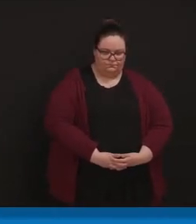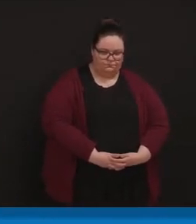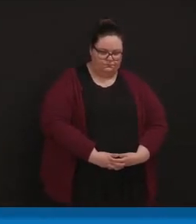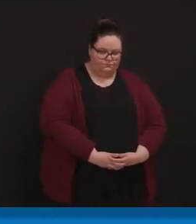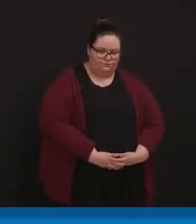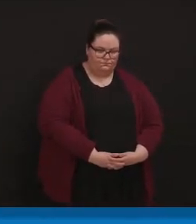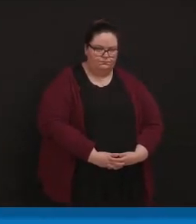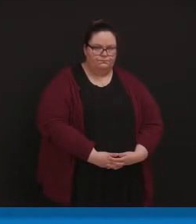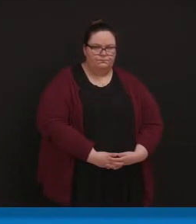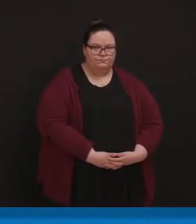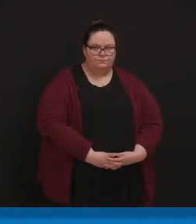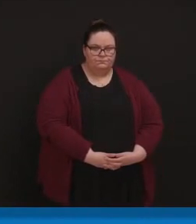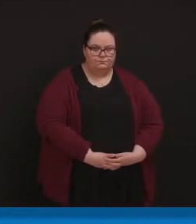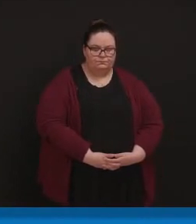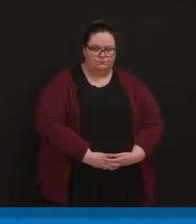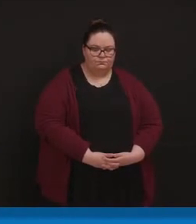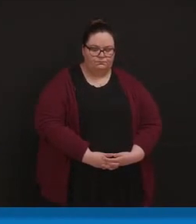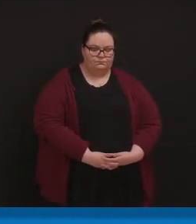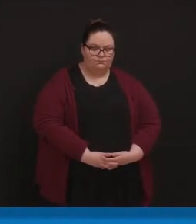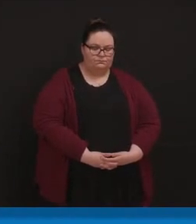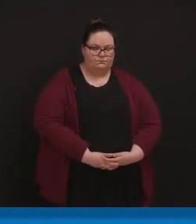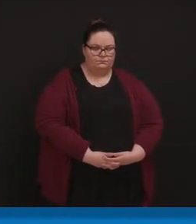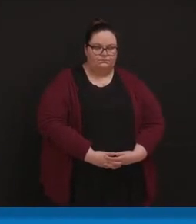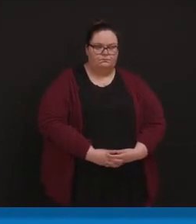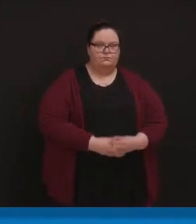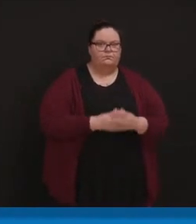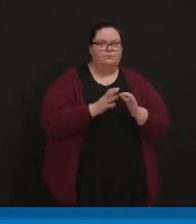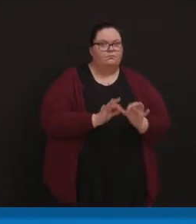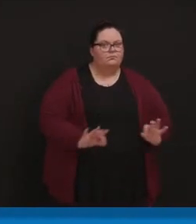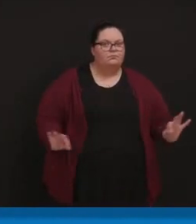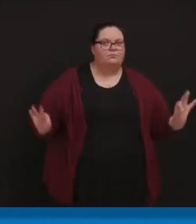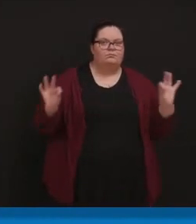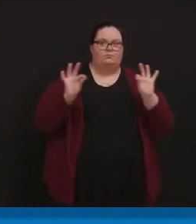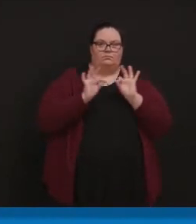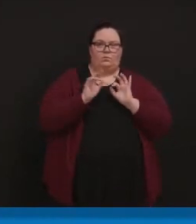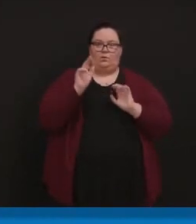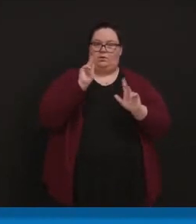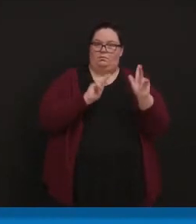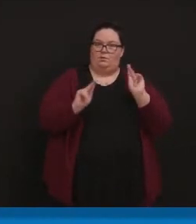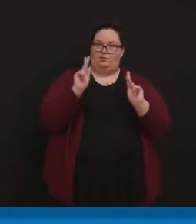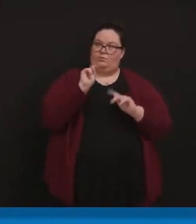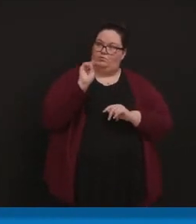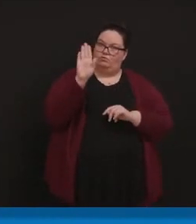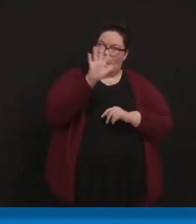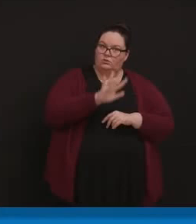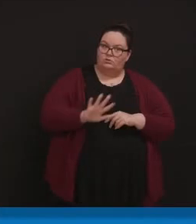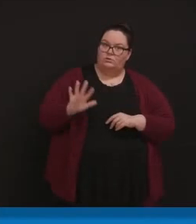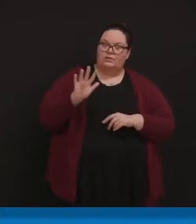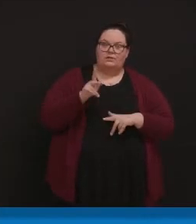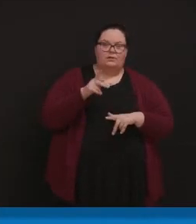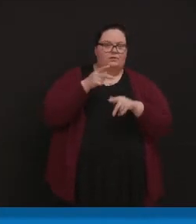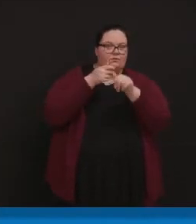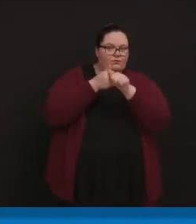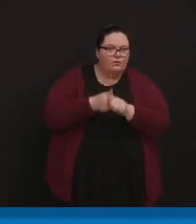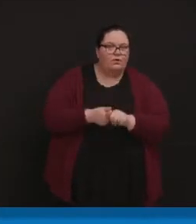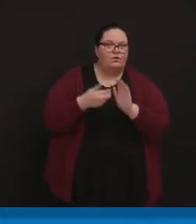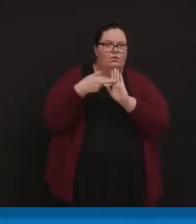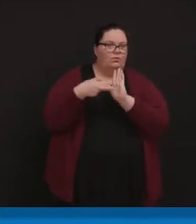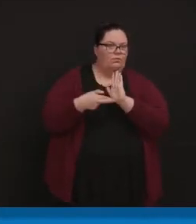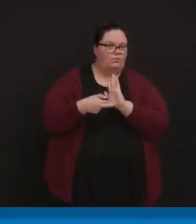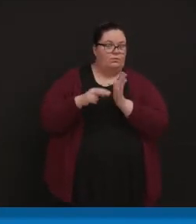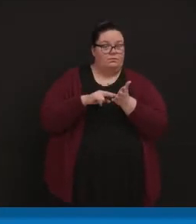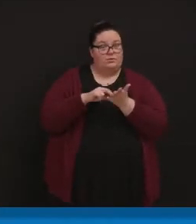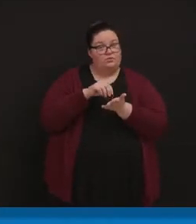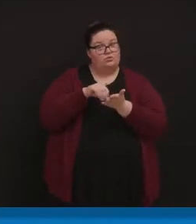open even if there are only a few cases. To ensure that students can continue to attend